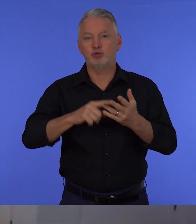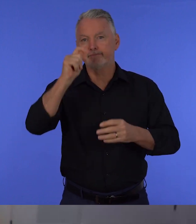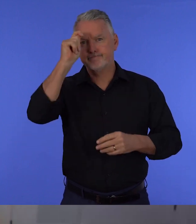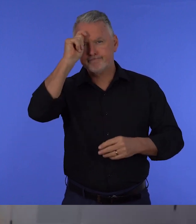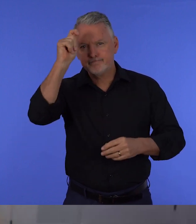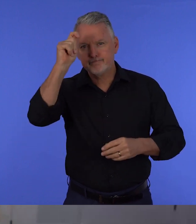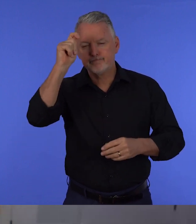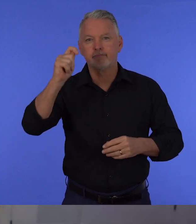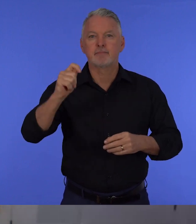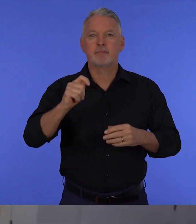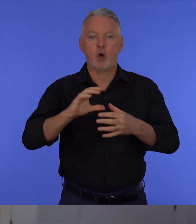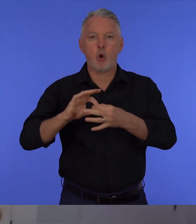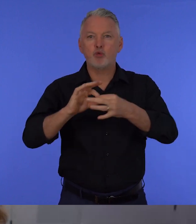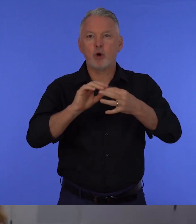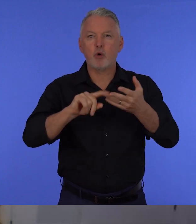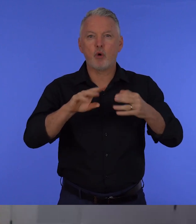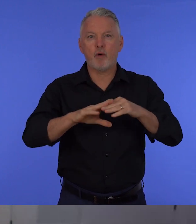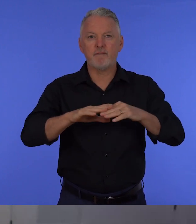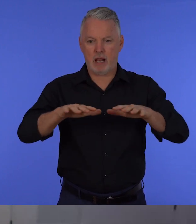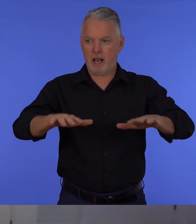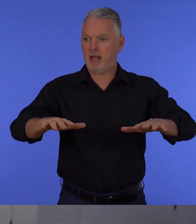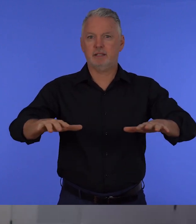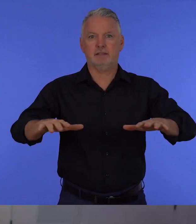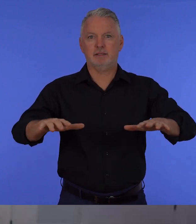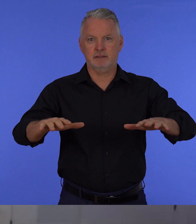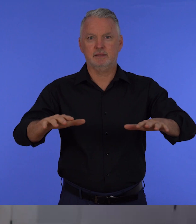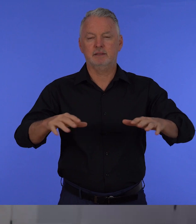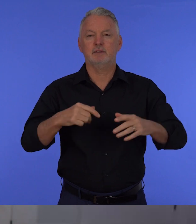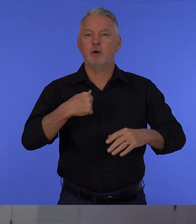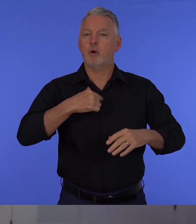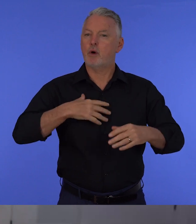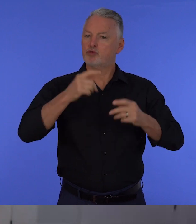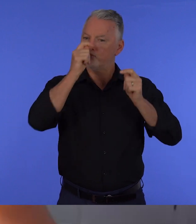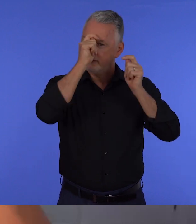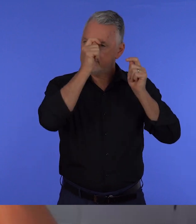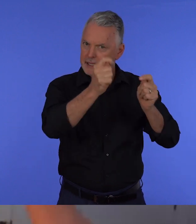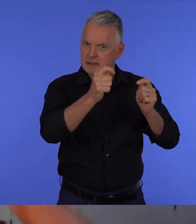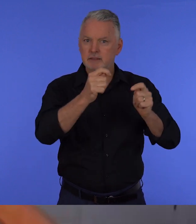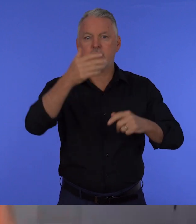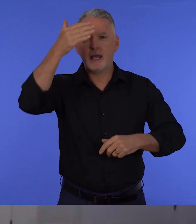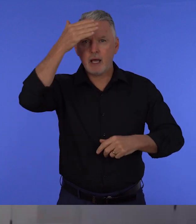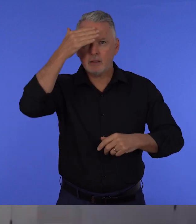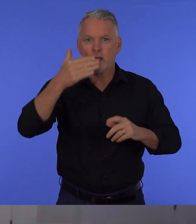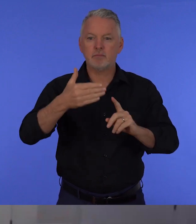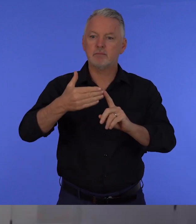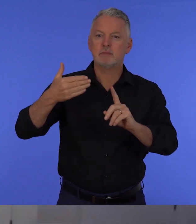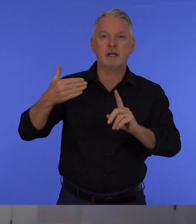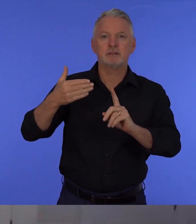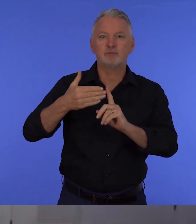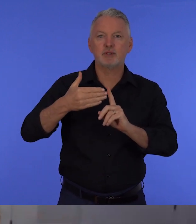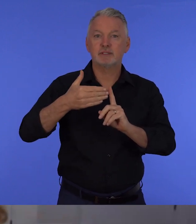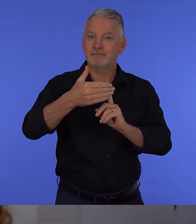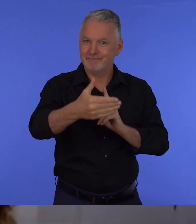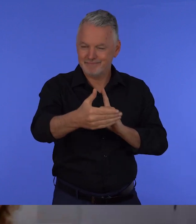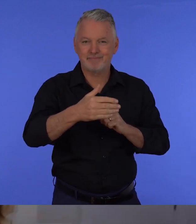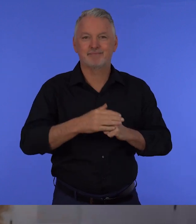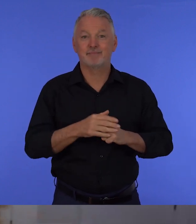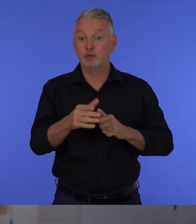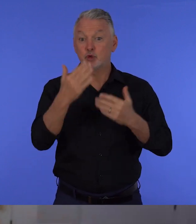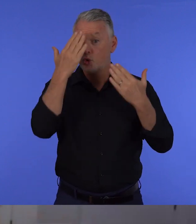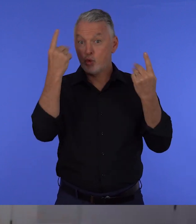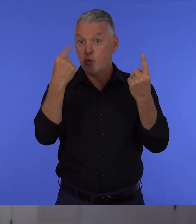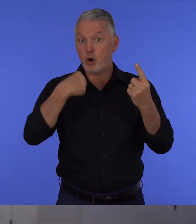started and into this panel, I'd also like to acknowledge the traditional owners of the lands on which we meet today and pay my respects